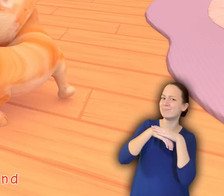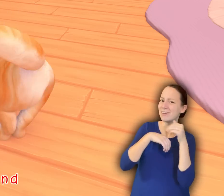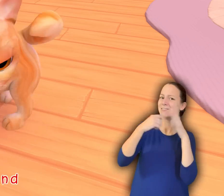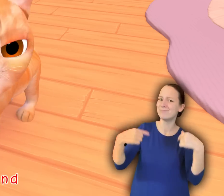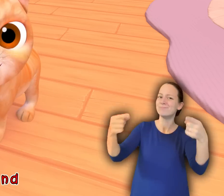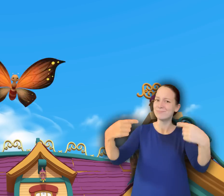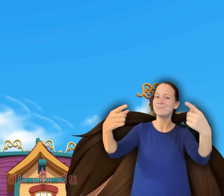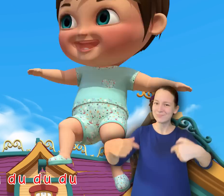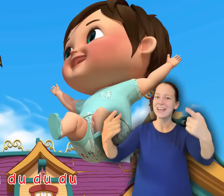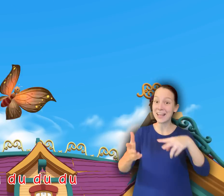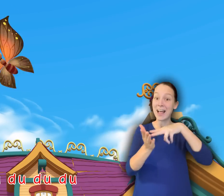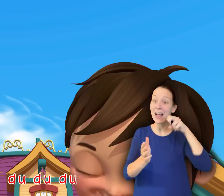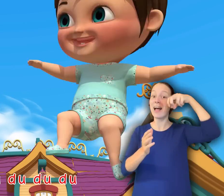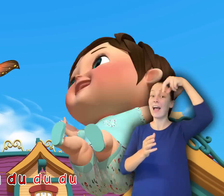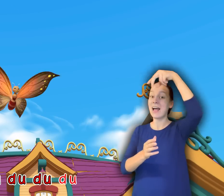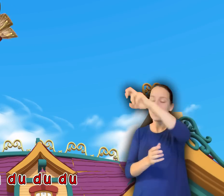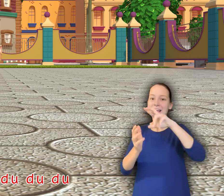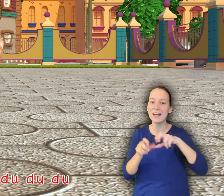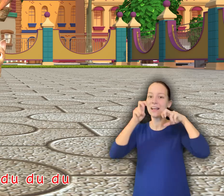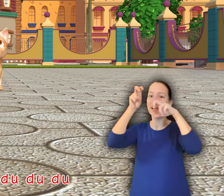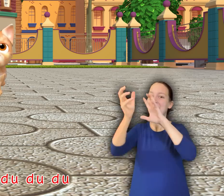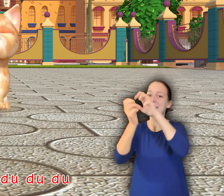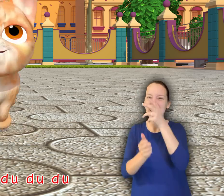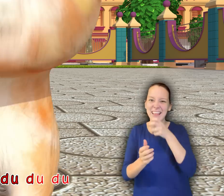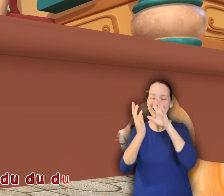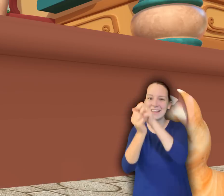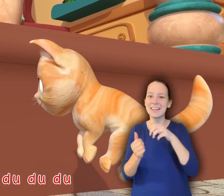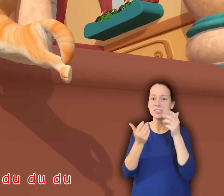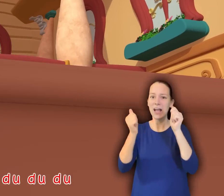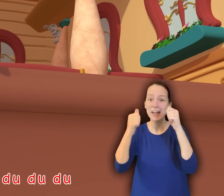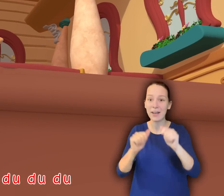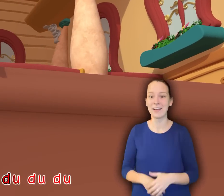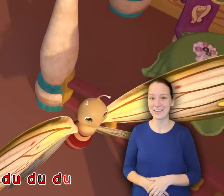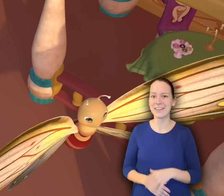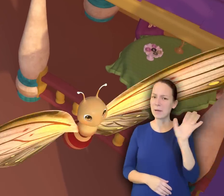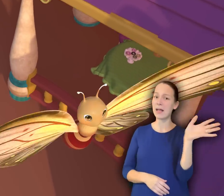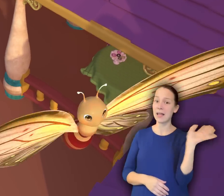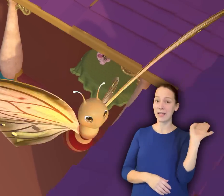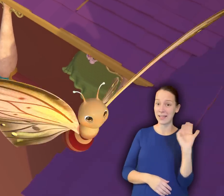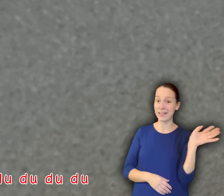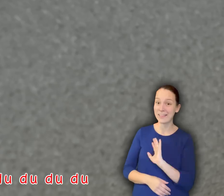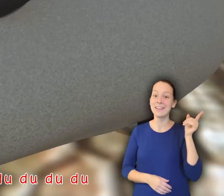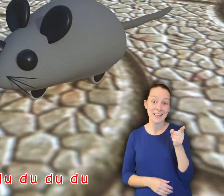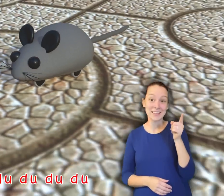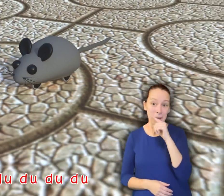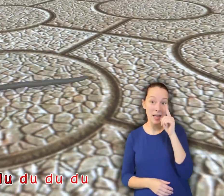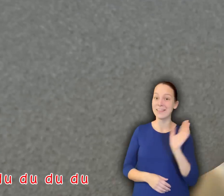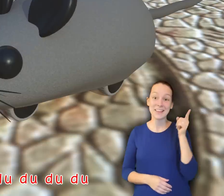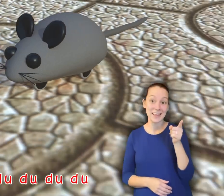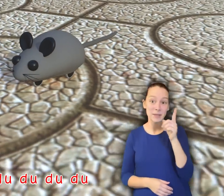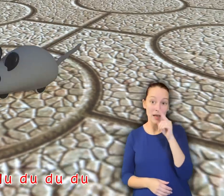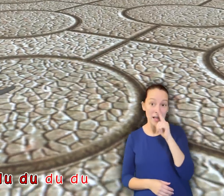hring sound go round and round jumping high catch a fly try and try W to